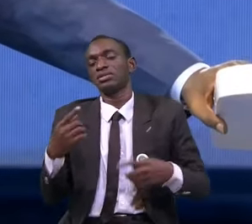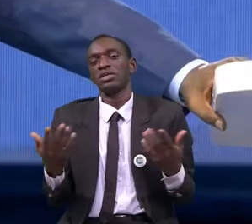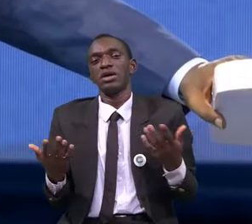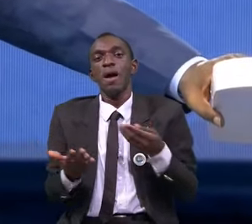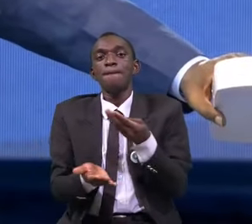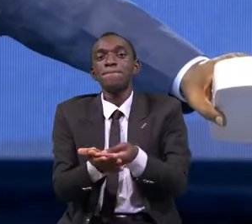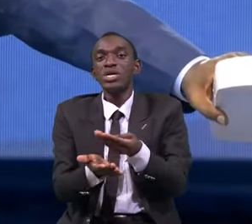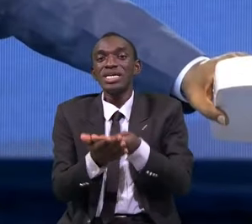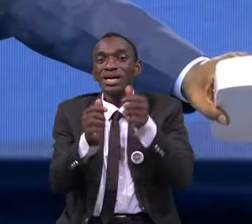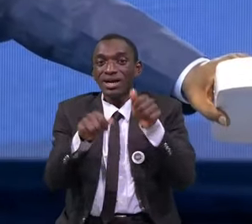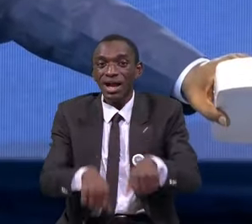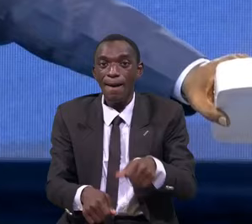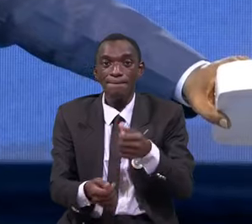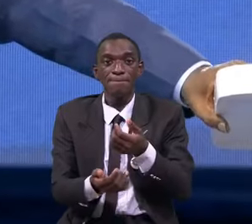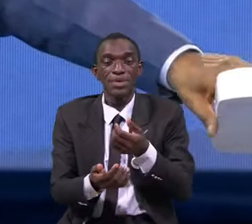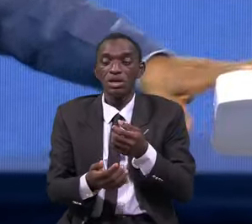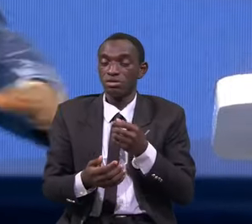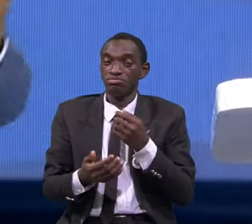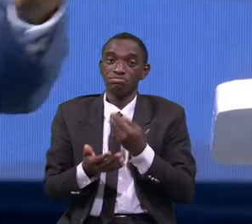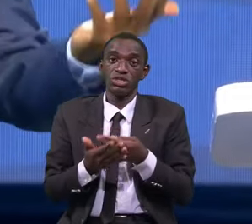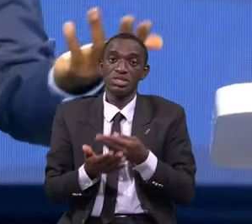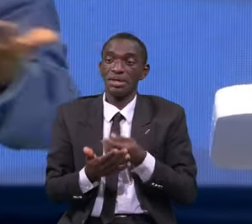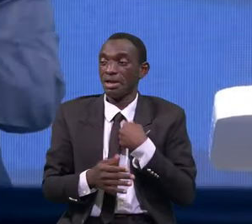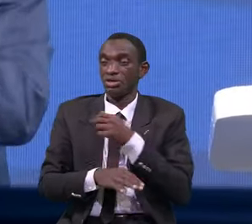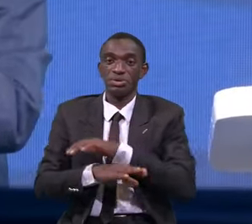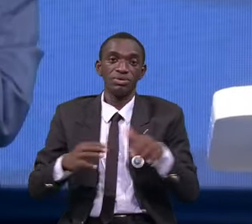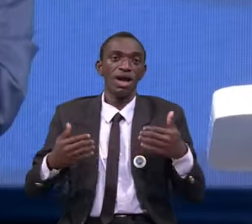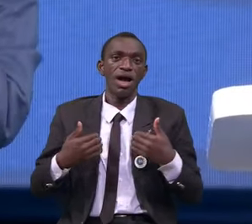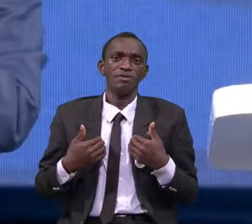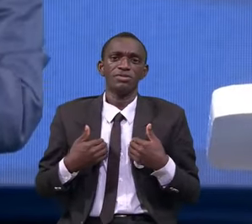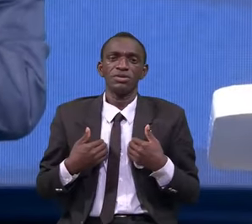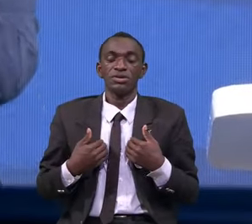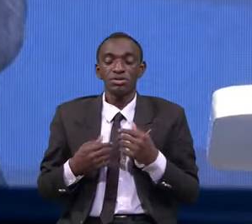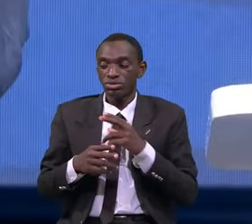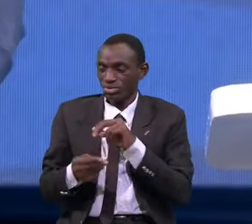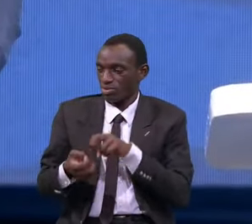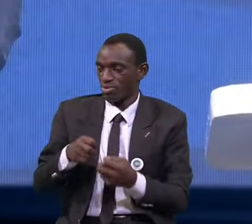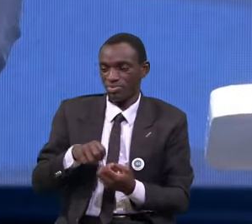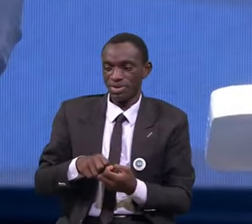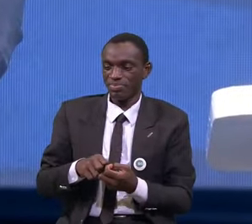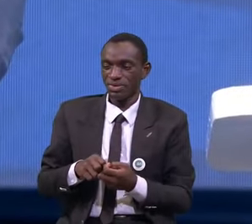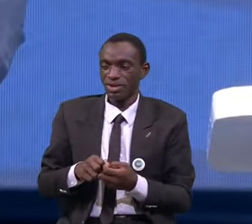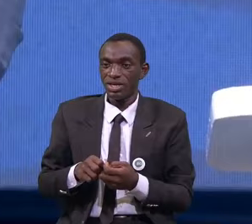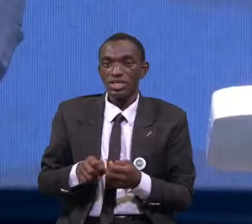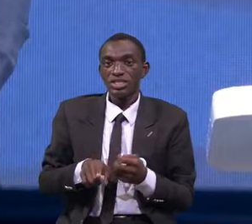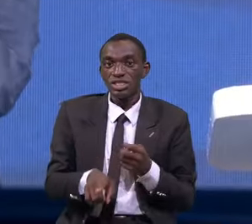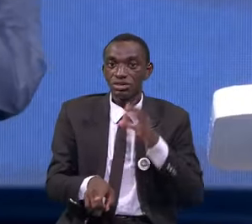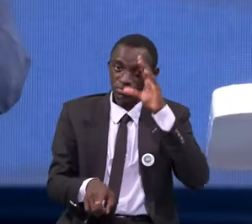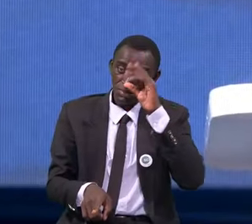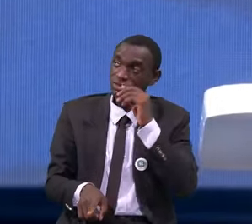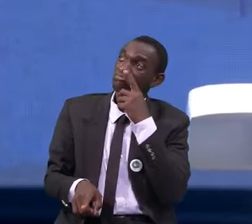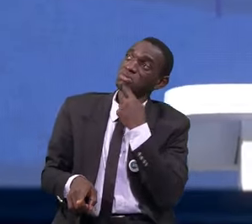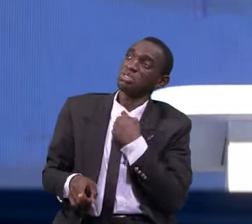Silver and gold have I none. No problem. I need more than silver and gold.